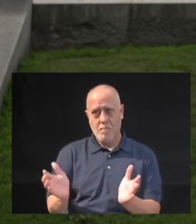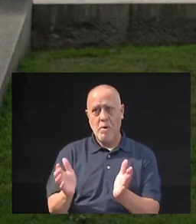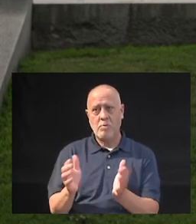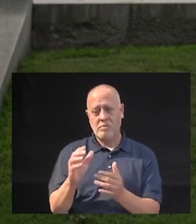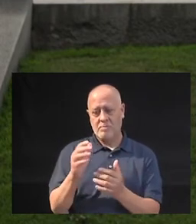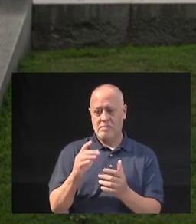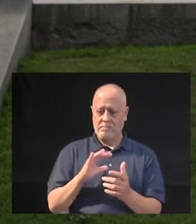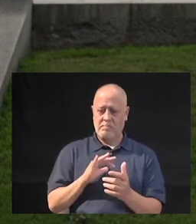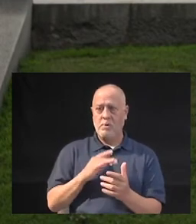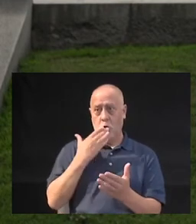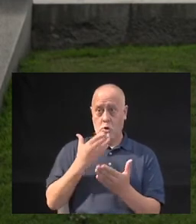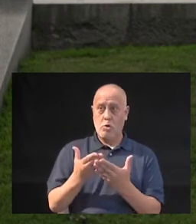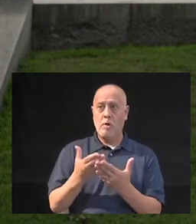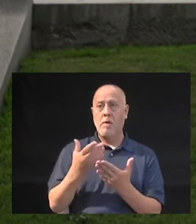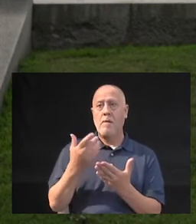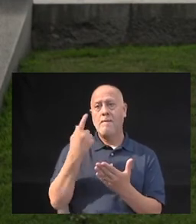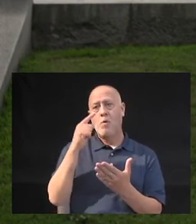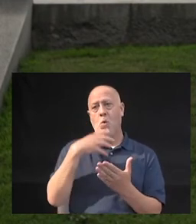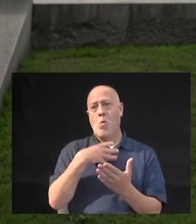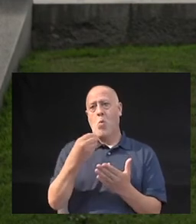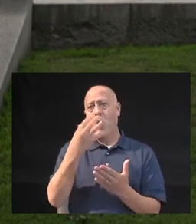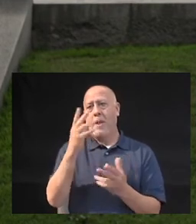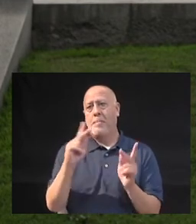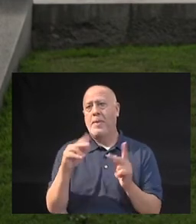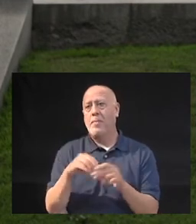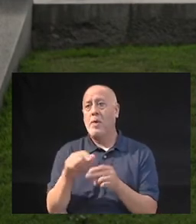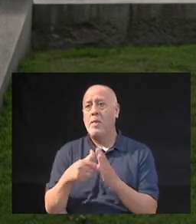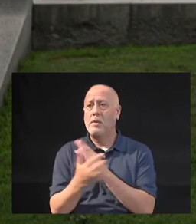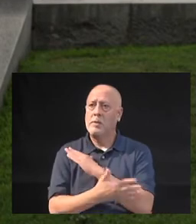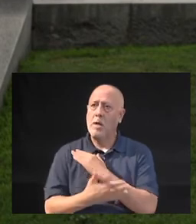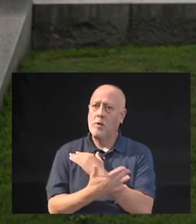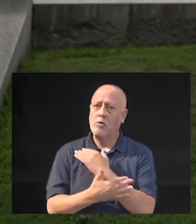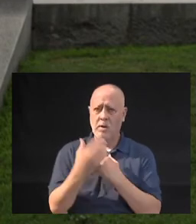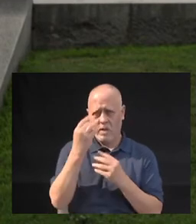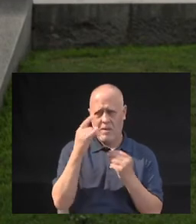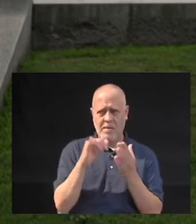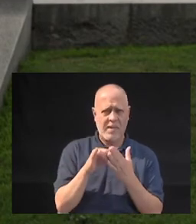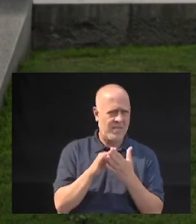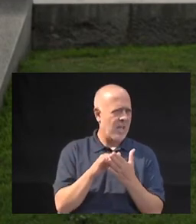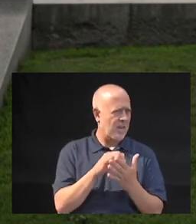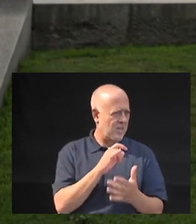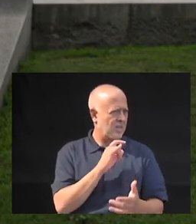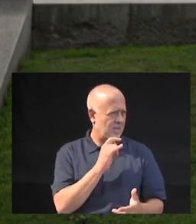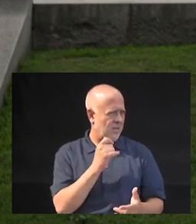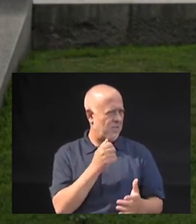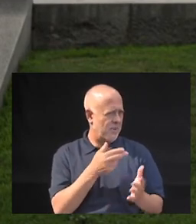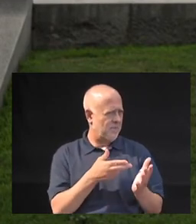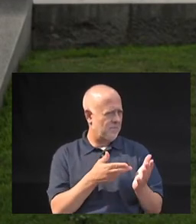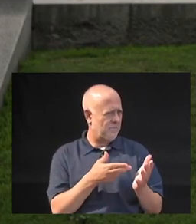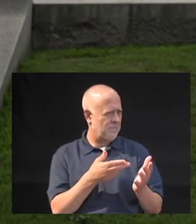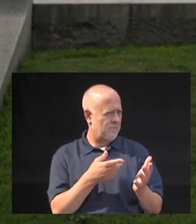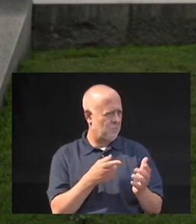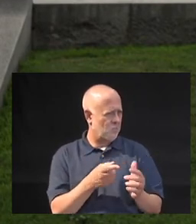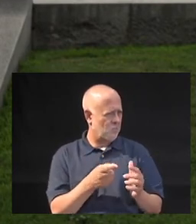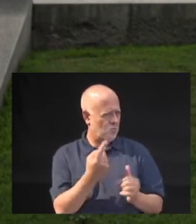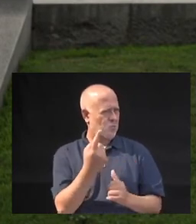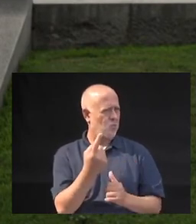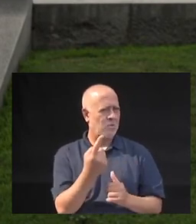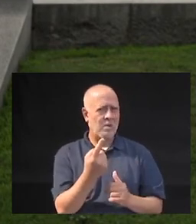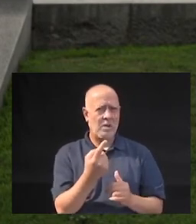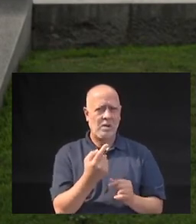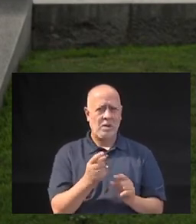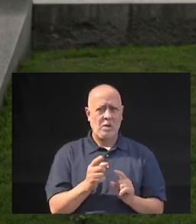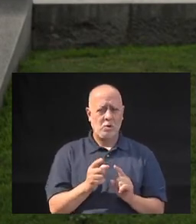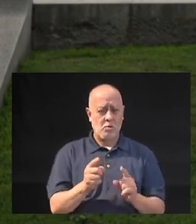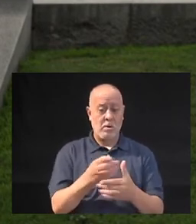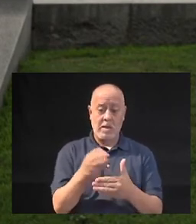in this country. Now just think about that for a second. That sounds kind of harsh. Now, by the end of the speech, Douglass